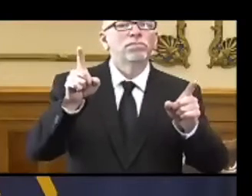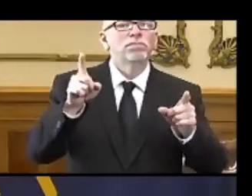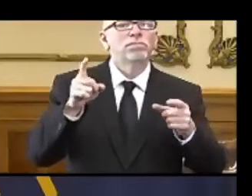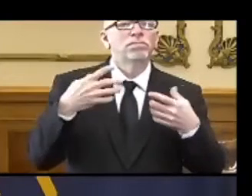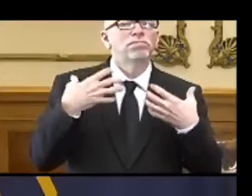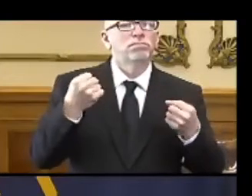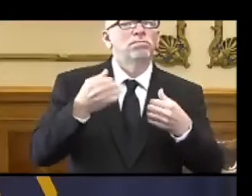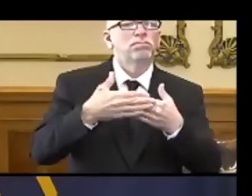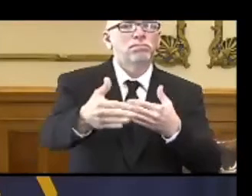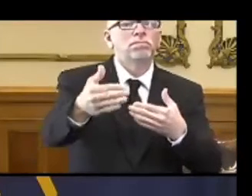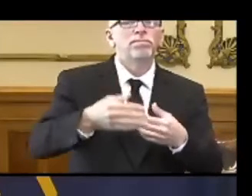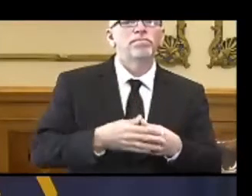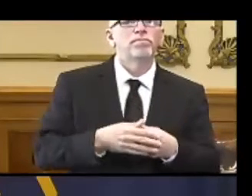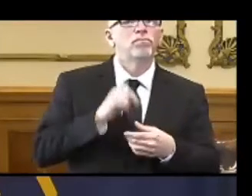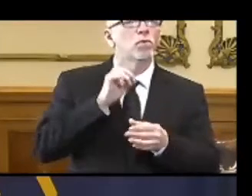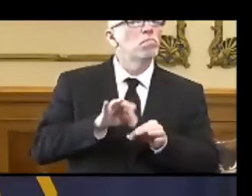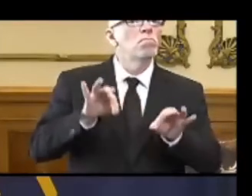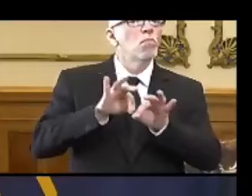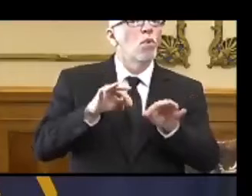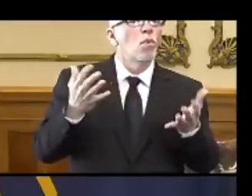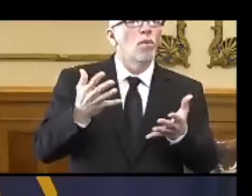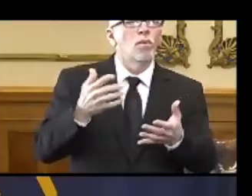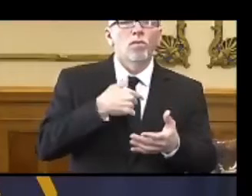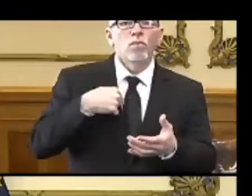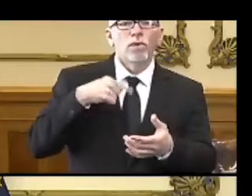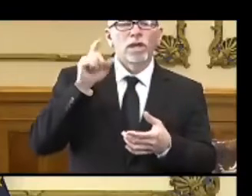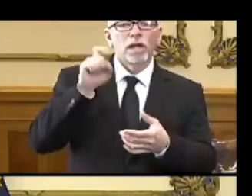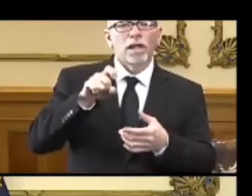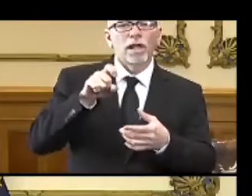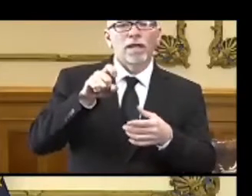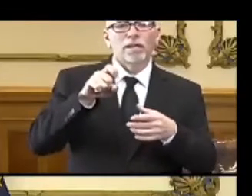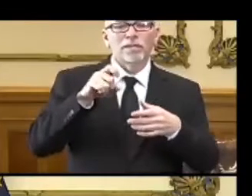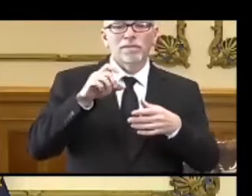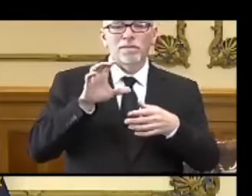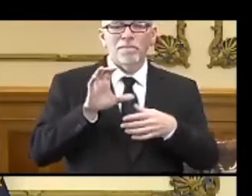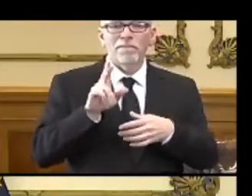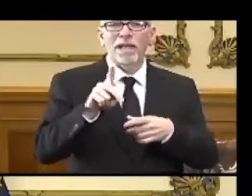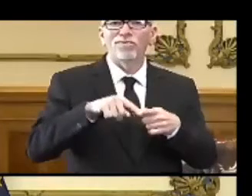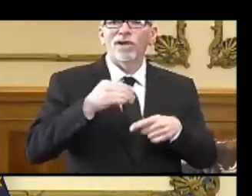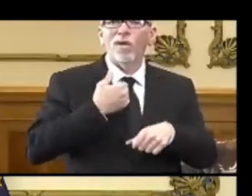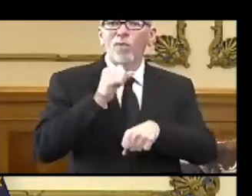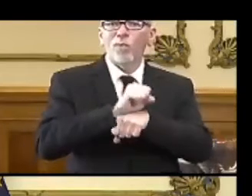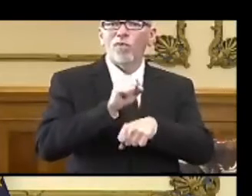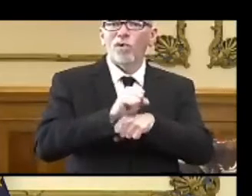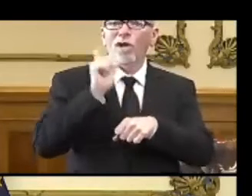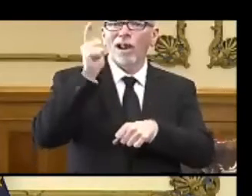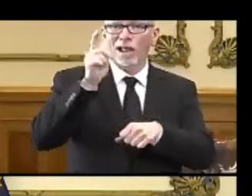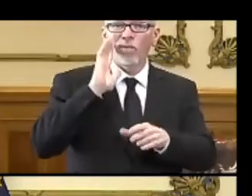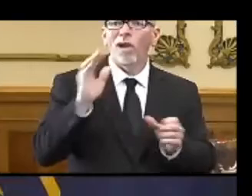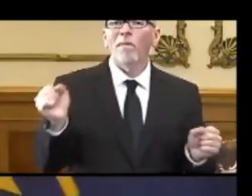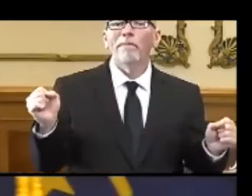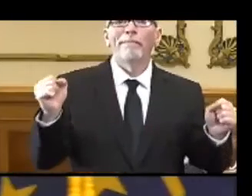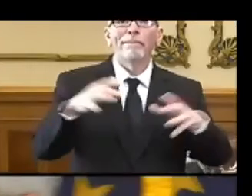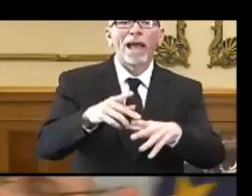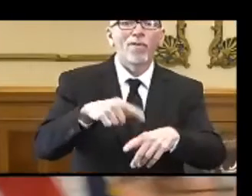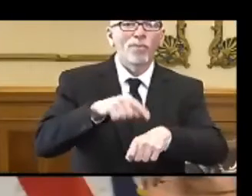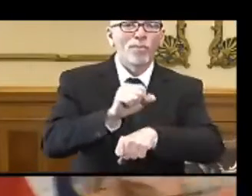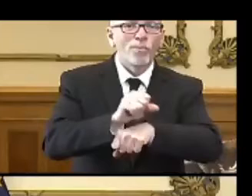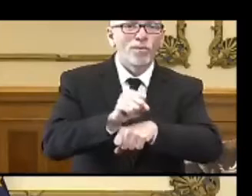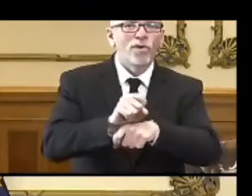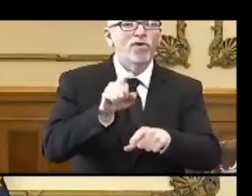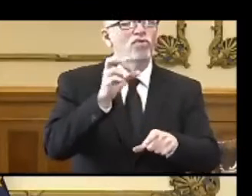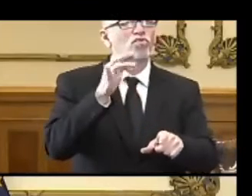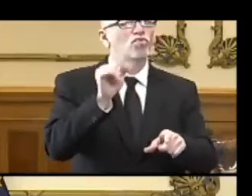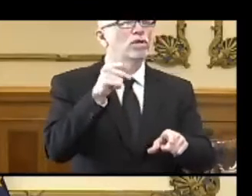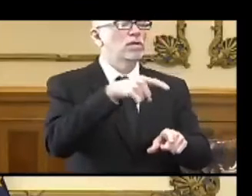whole effort is going to be standing up in the reentry of our workforce. And Chris, maybe from